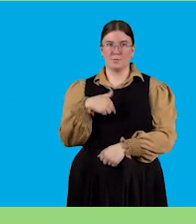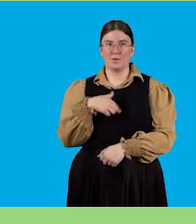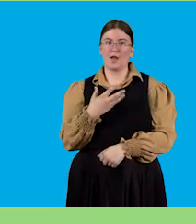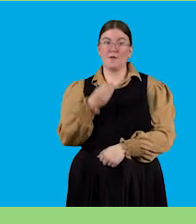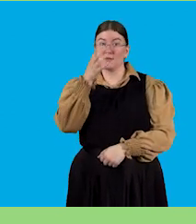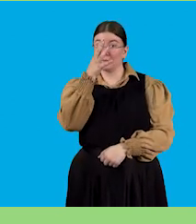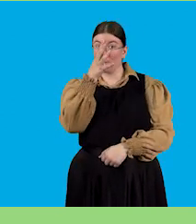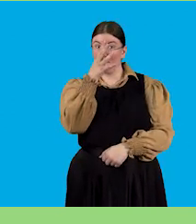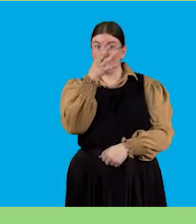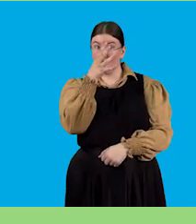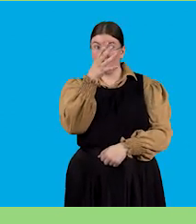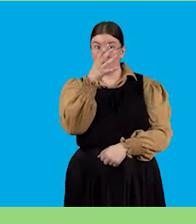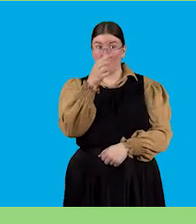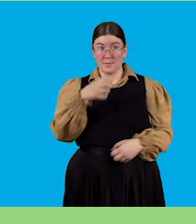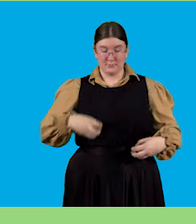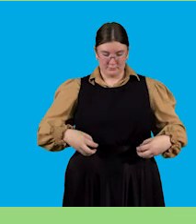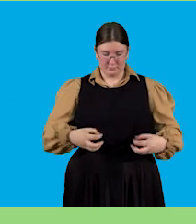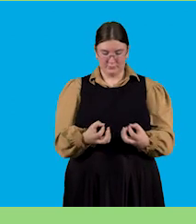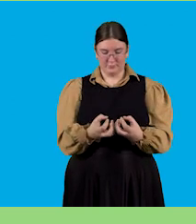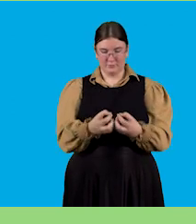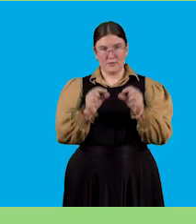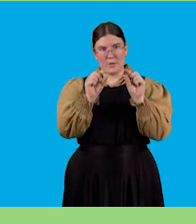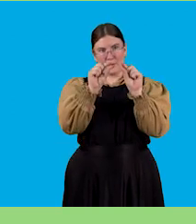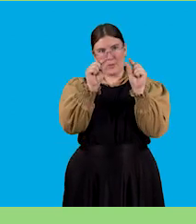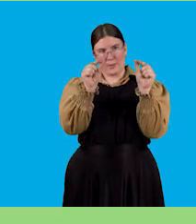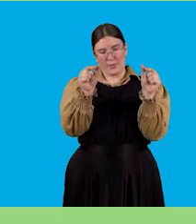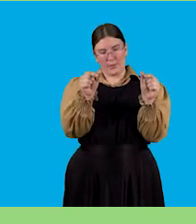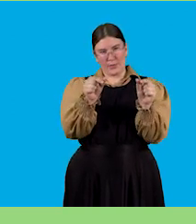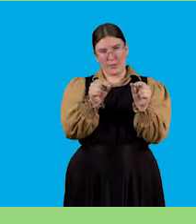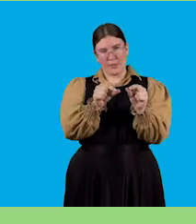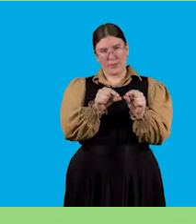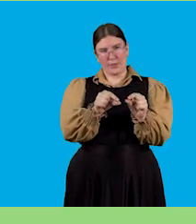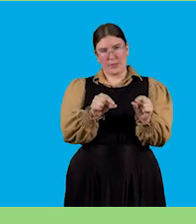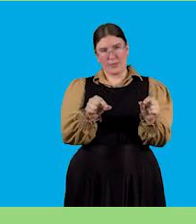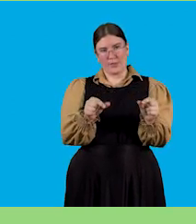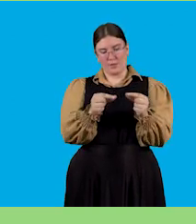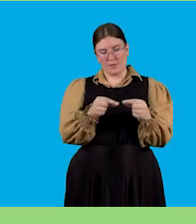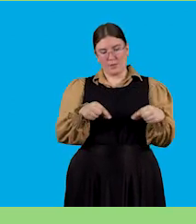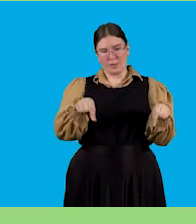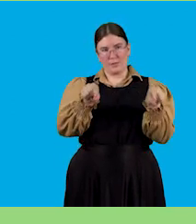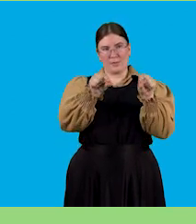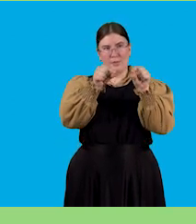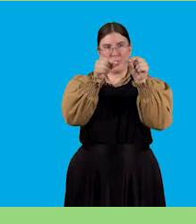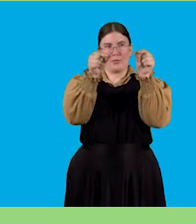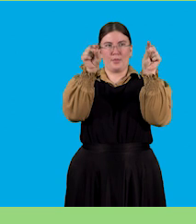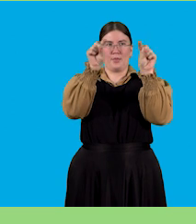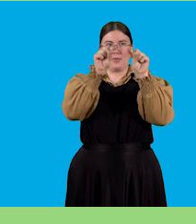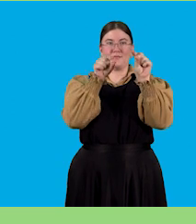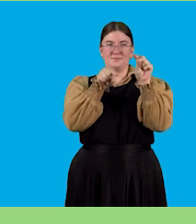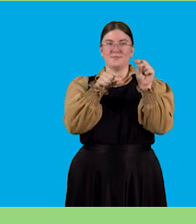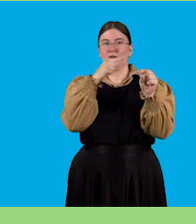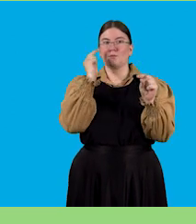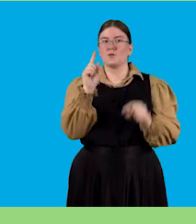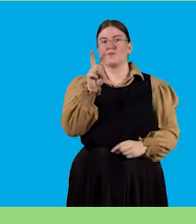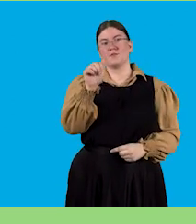We then have a sperm duct. As you can see, this duct leads from the testes on both sides. It is called